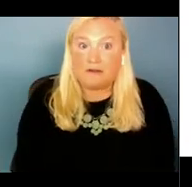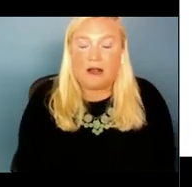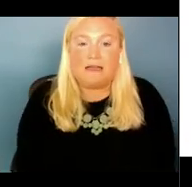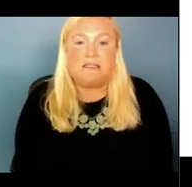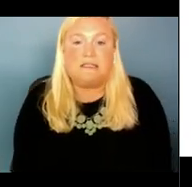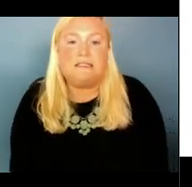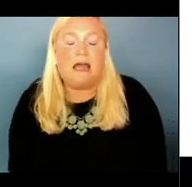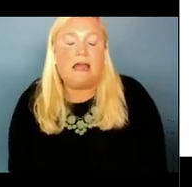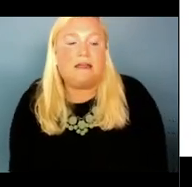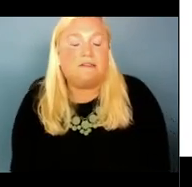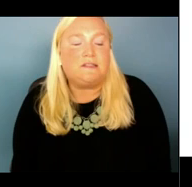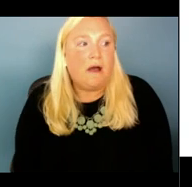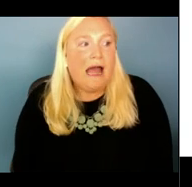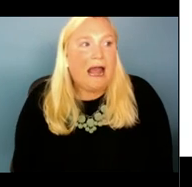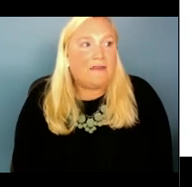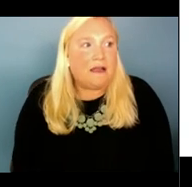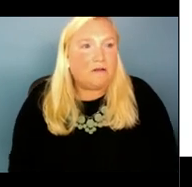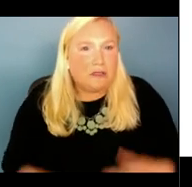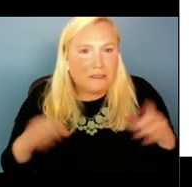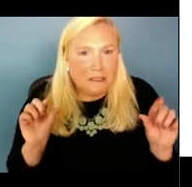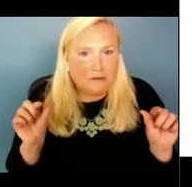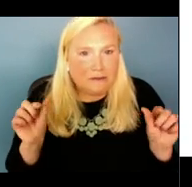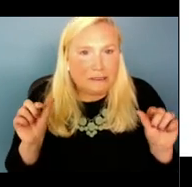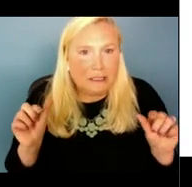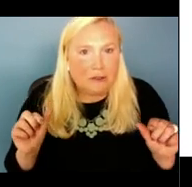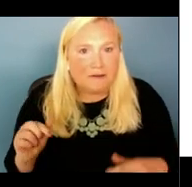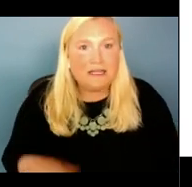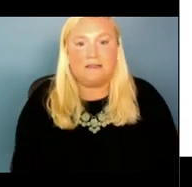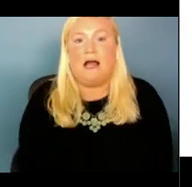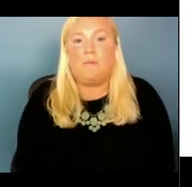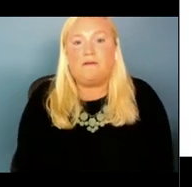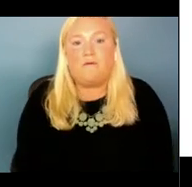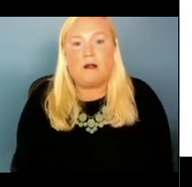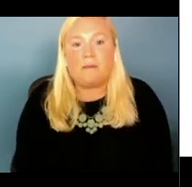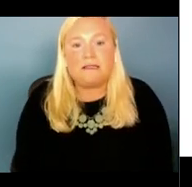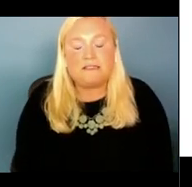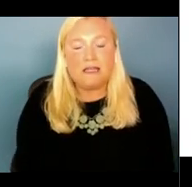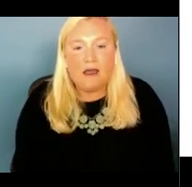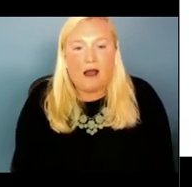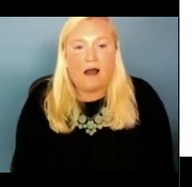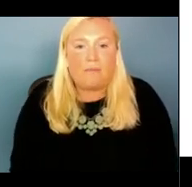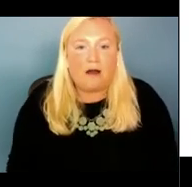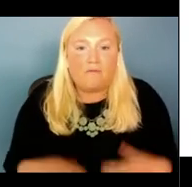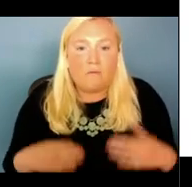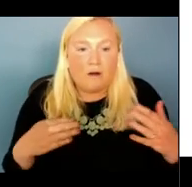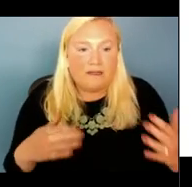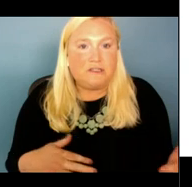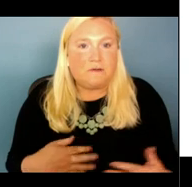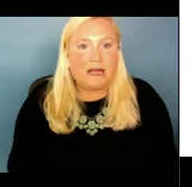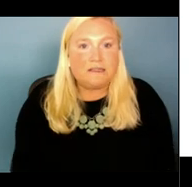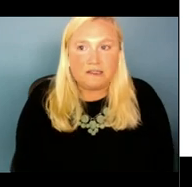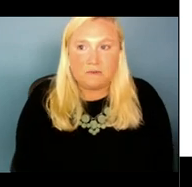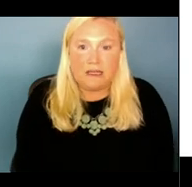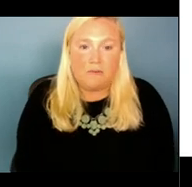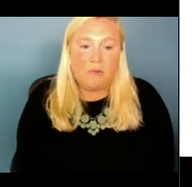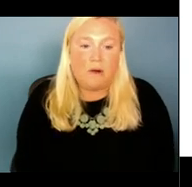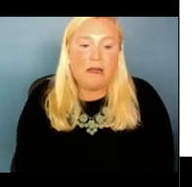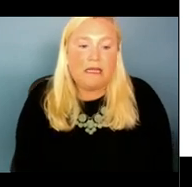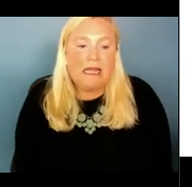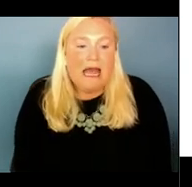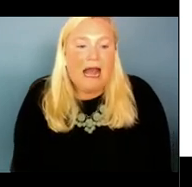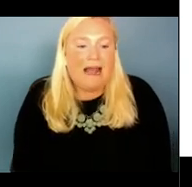try to communicate what they're trying to say. And so I think using little clues to help inform us of what we should do next is